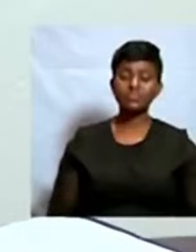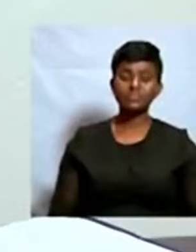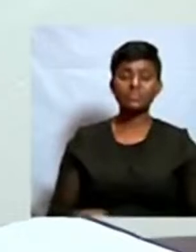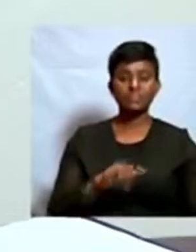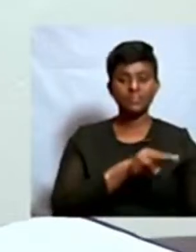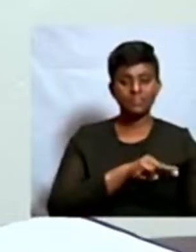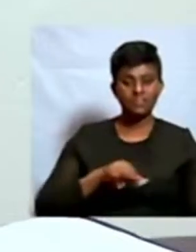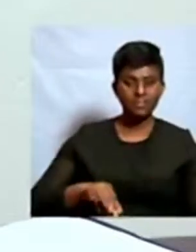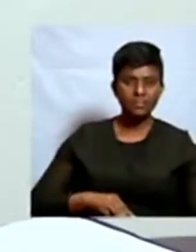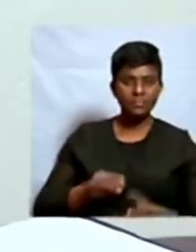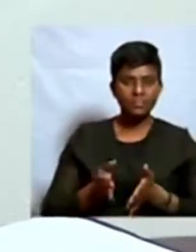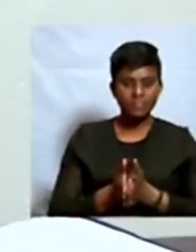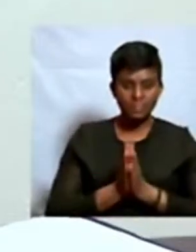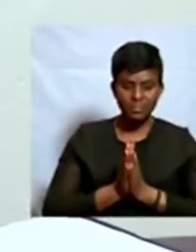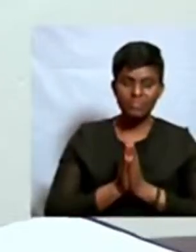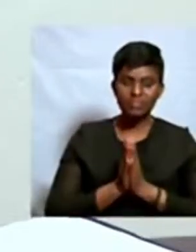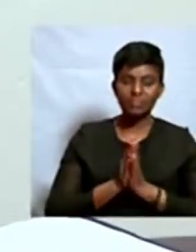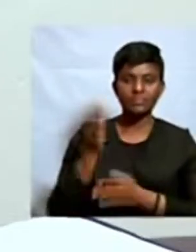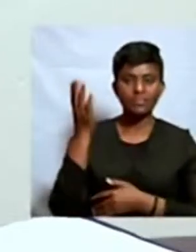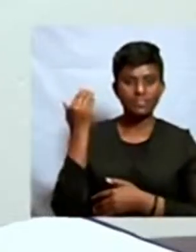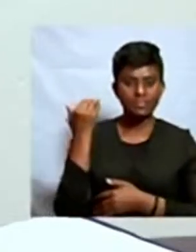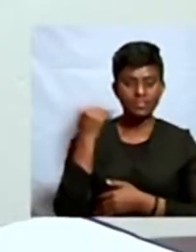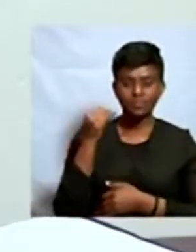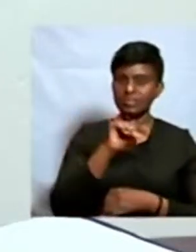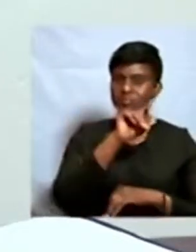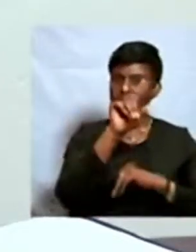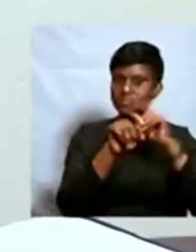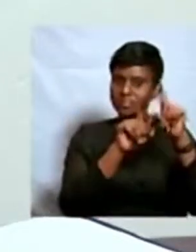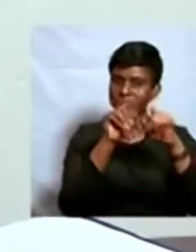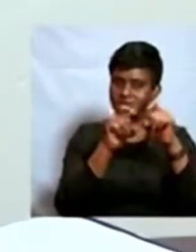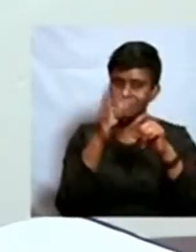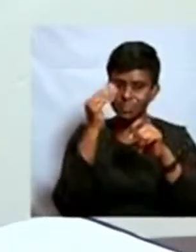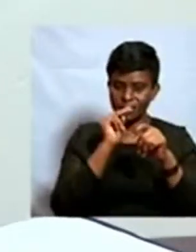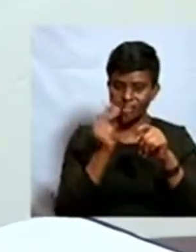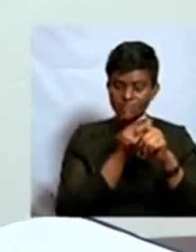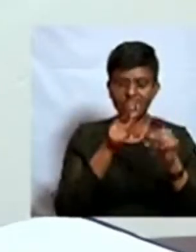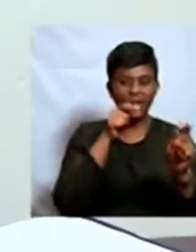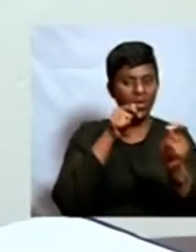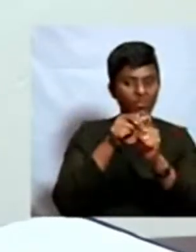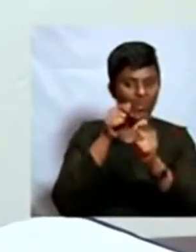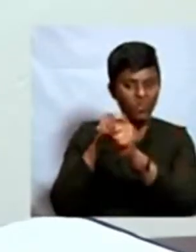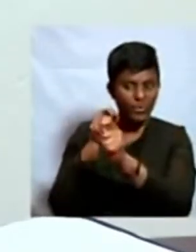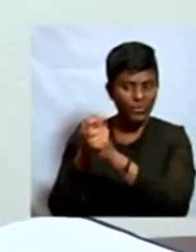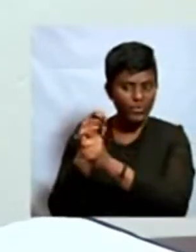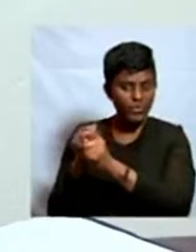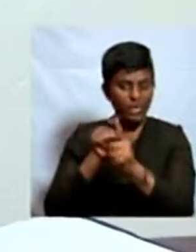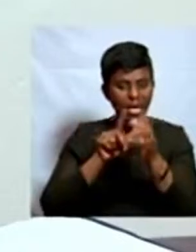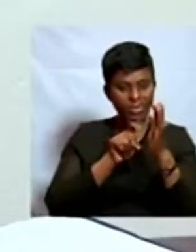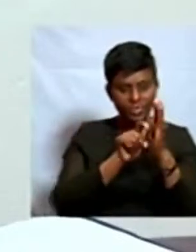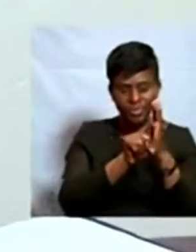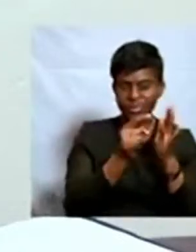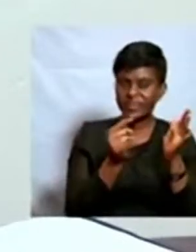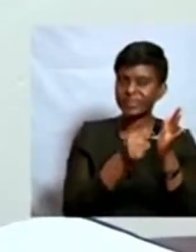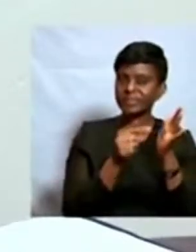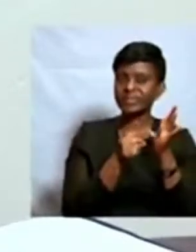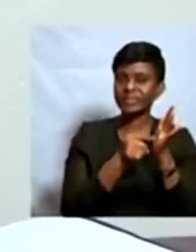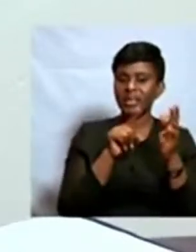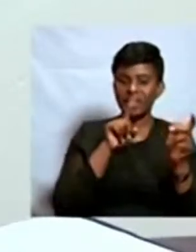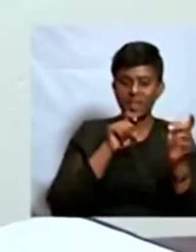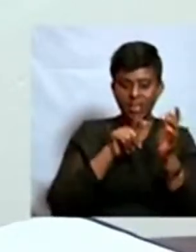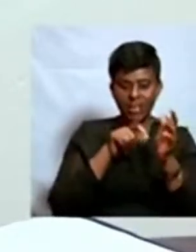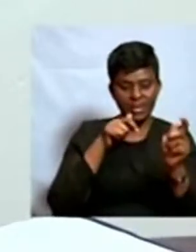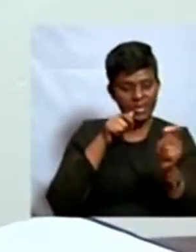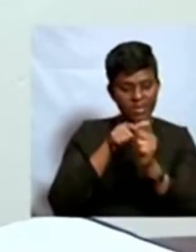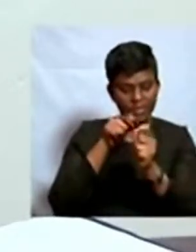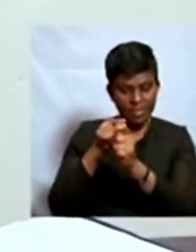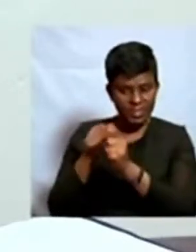member went back to the question of why do we spray the insecticides? They are sprayed